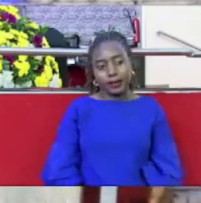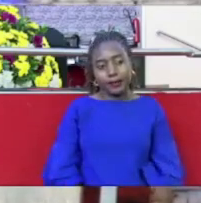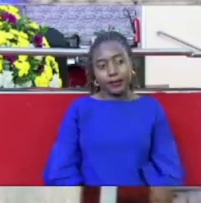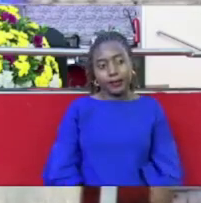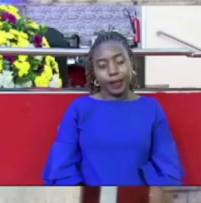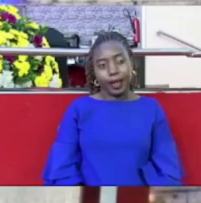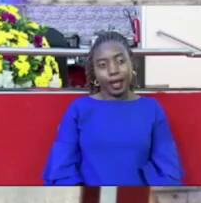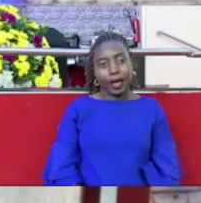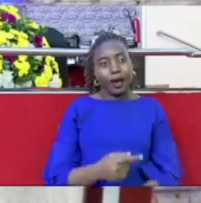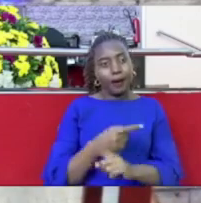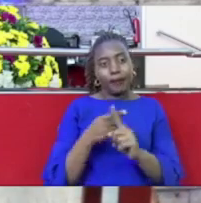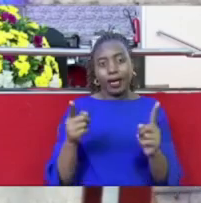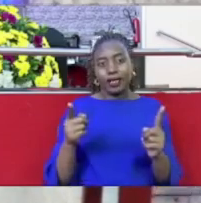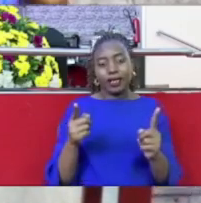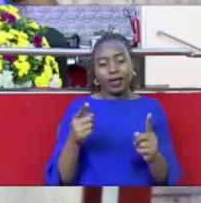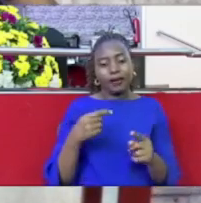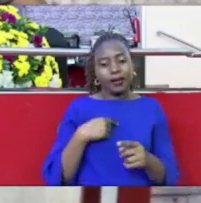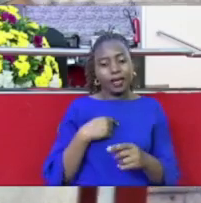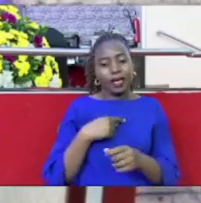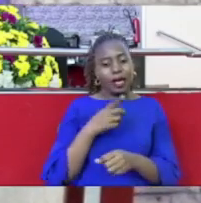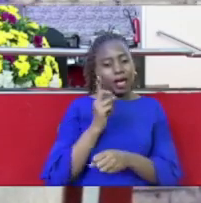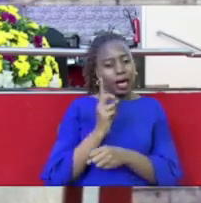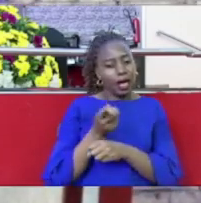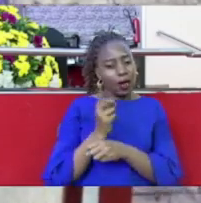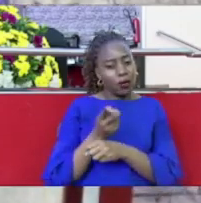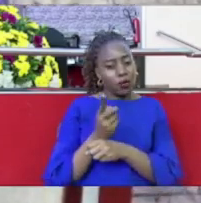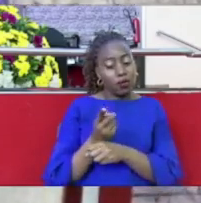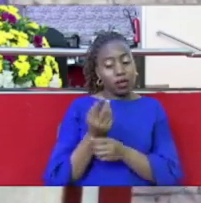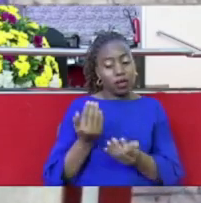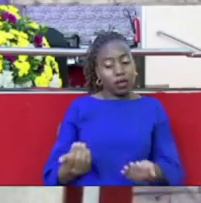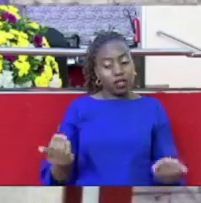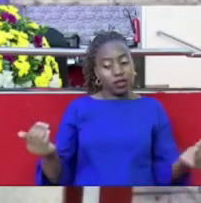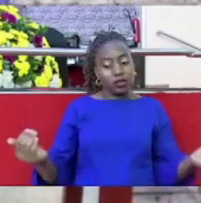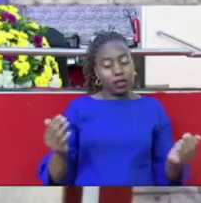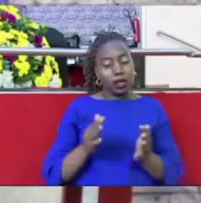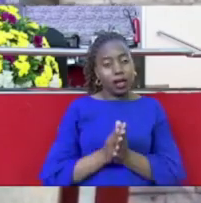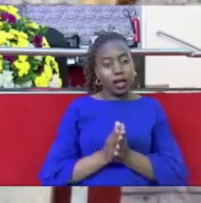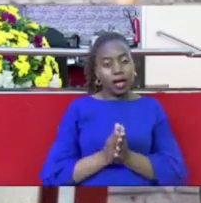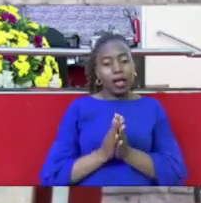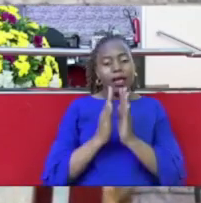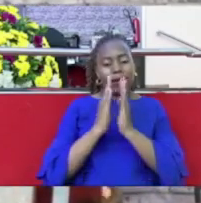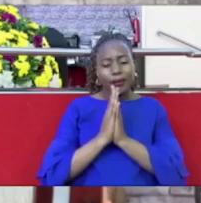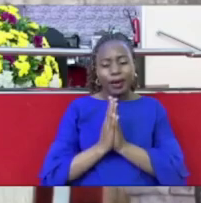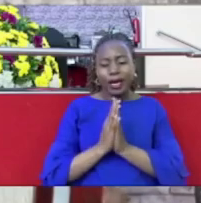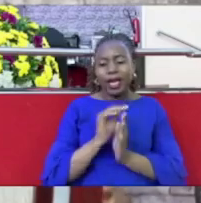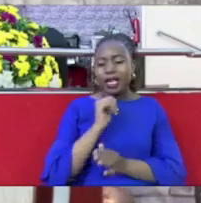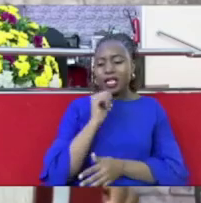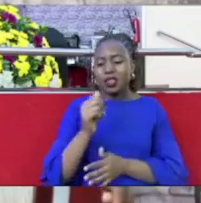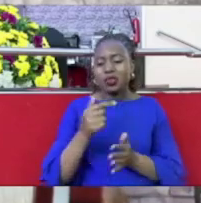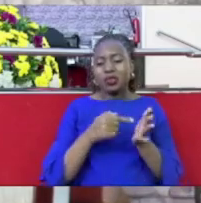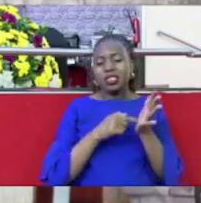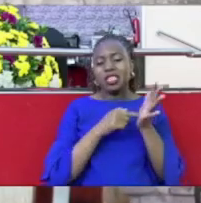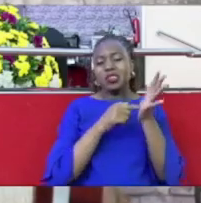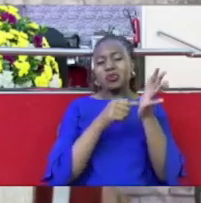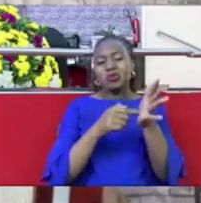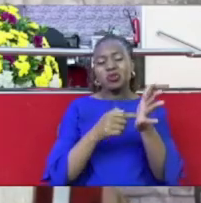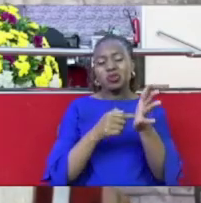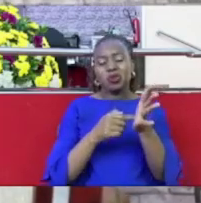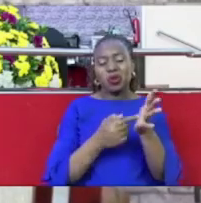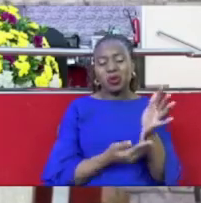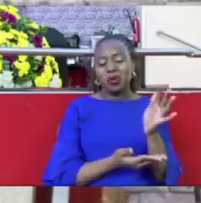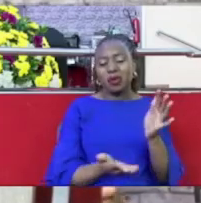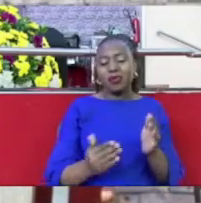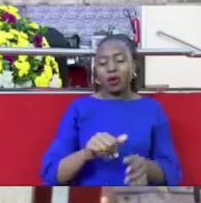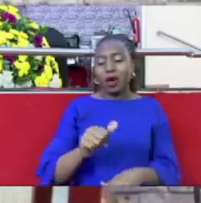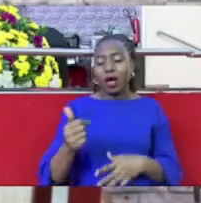I also warned them. Lakini pia nikawaonya. Prayer is not just a show off before others. Kwamba maombi si